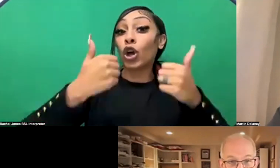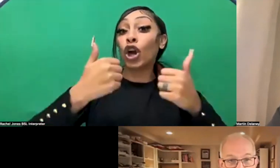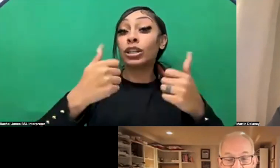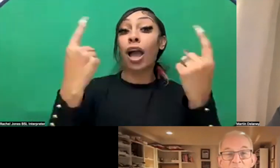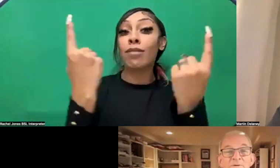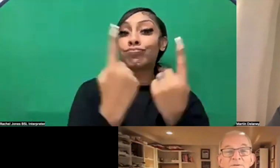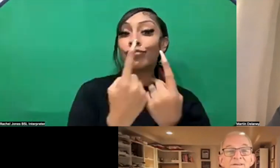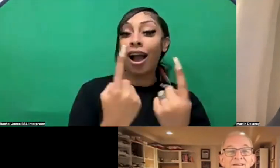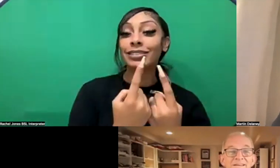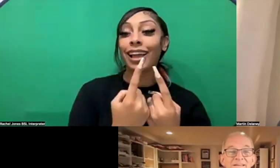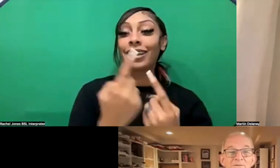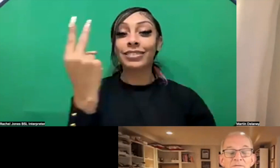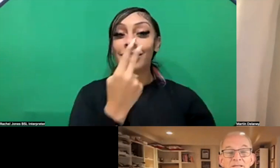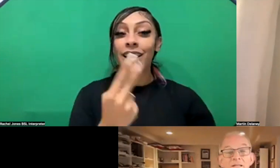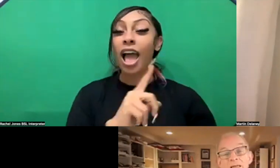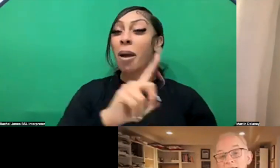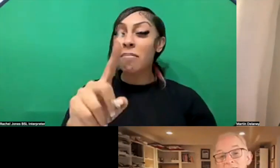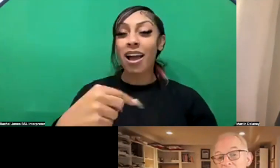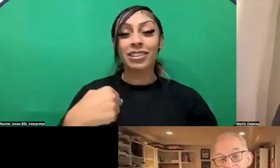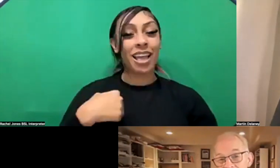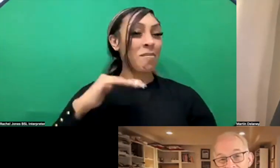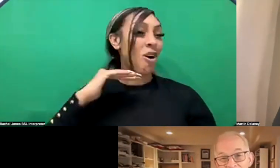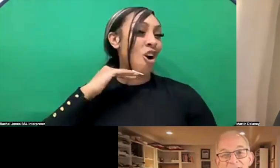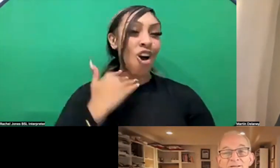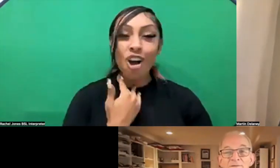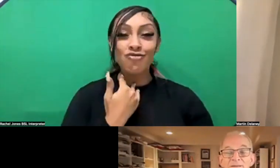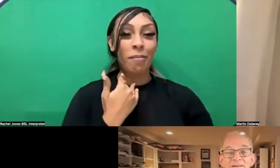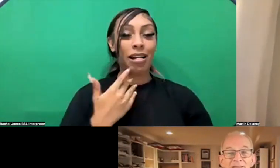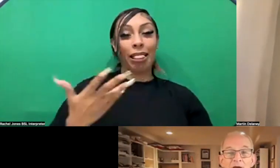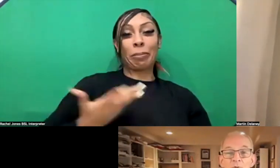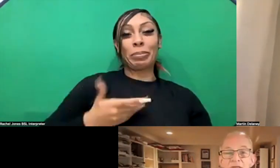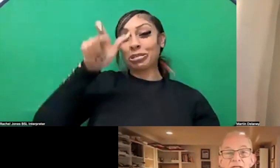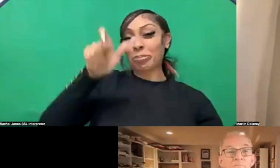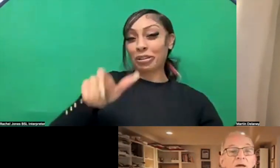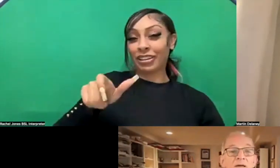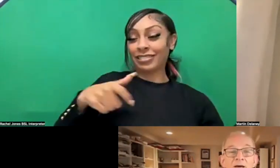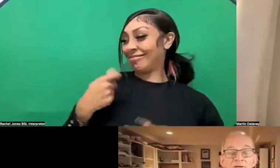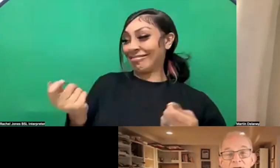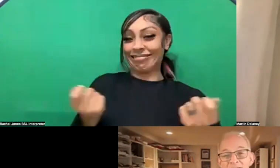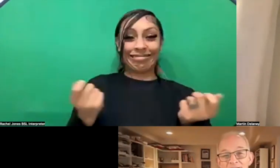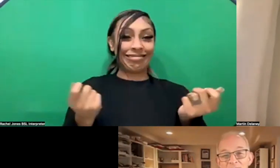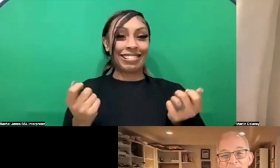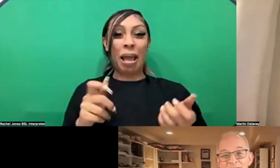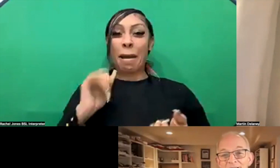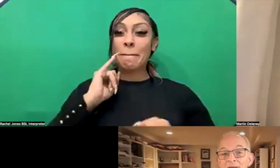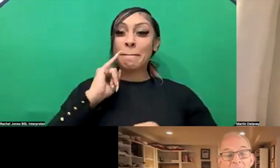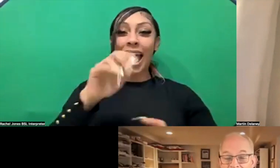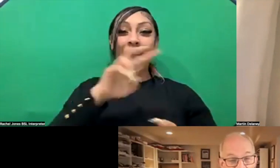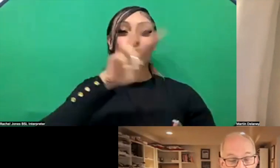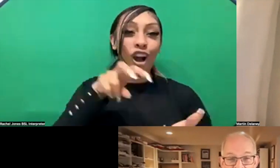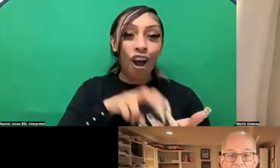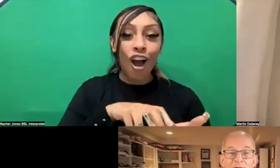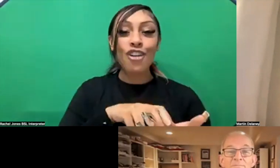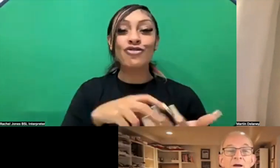horrible business person. So I think it's like a lot of musicians, you know, they always get into bad contracts or they manage